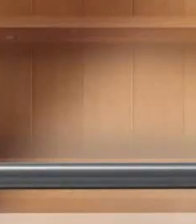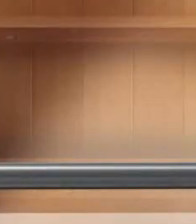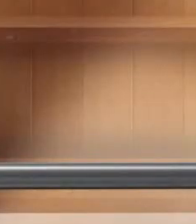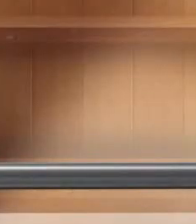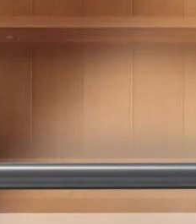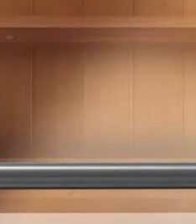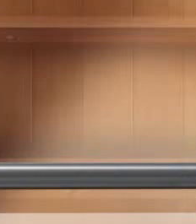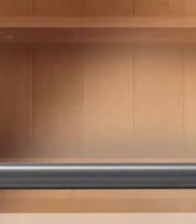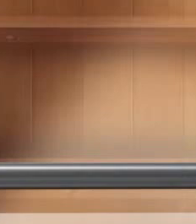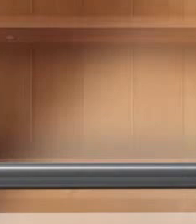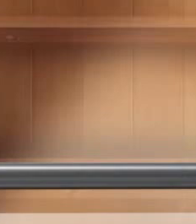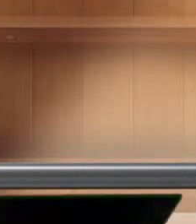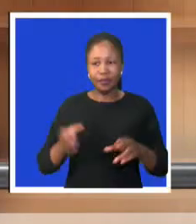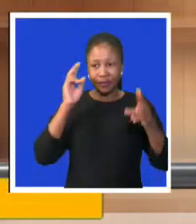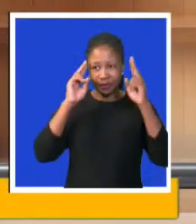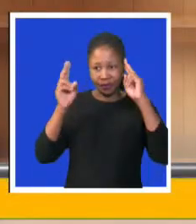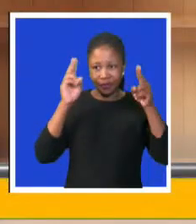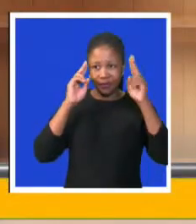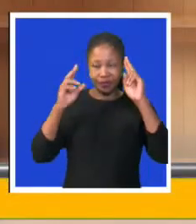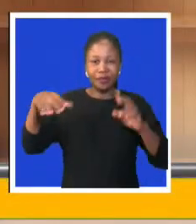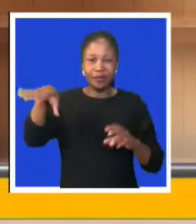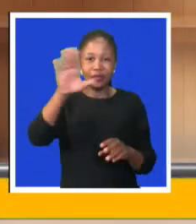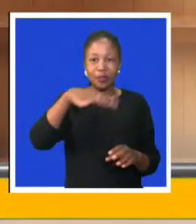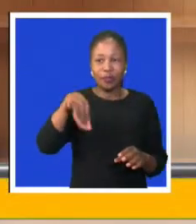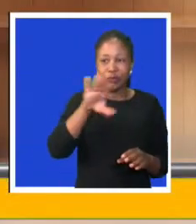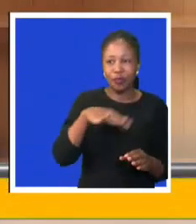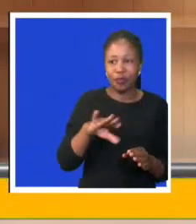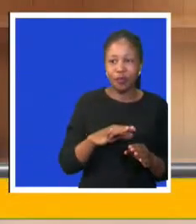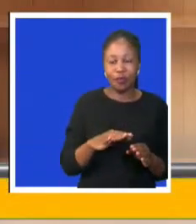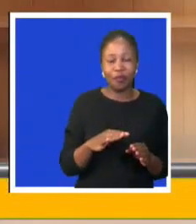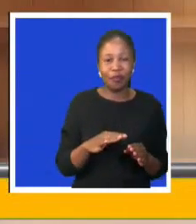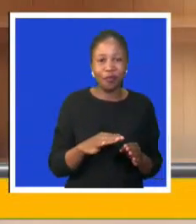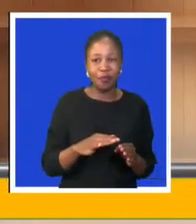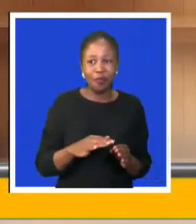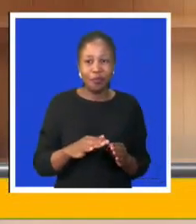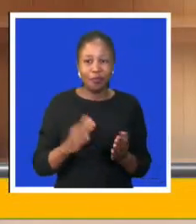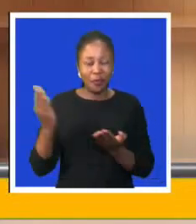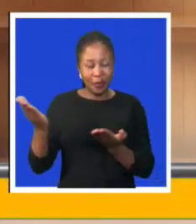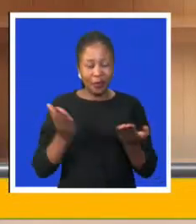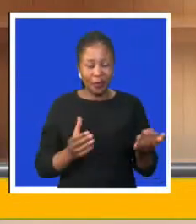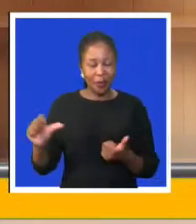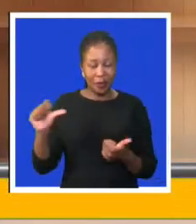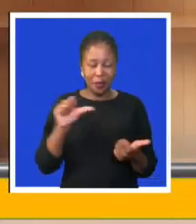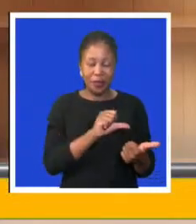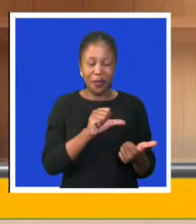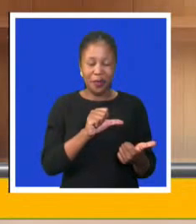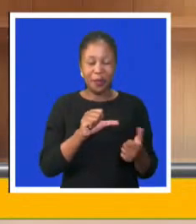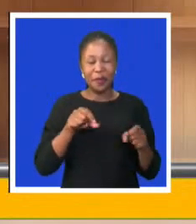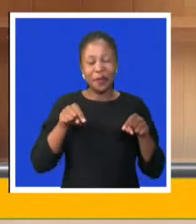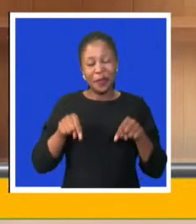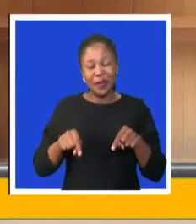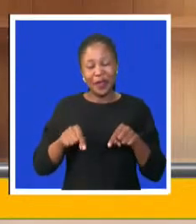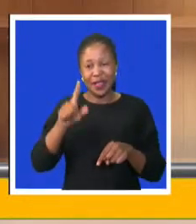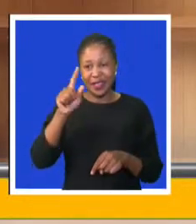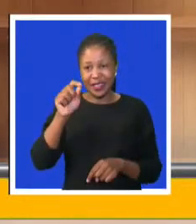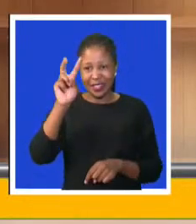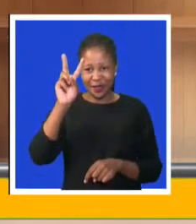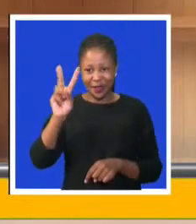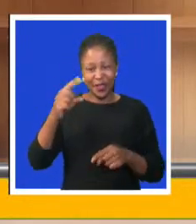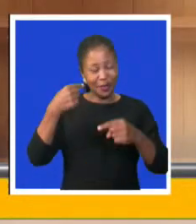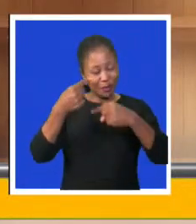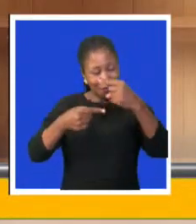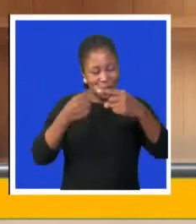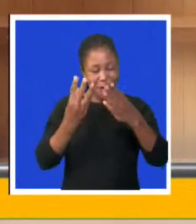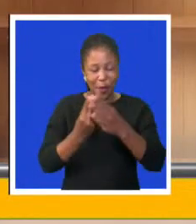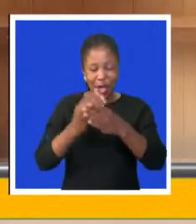A very good afternoon and a very warm welcome back. This is Eswatini TV and you are still tuned in to Home Study. Right now